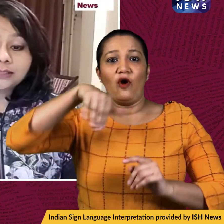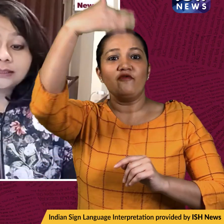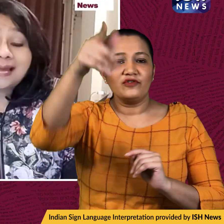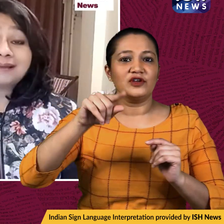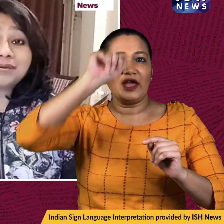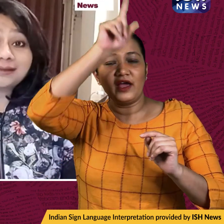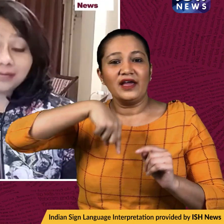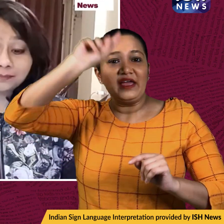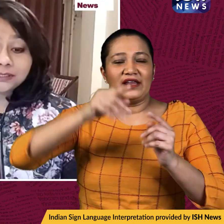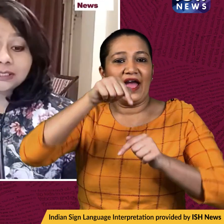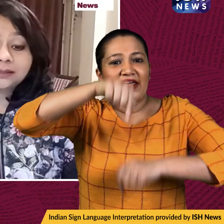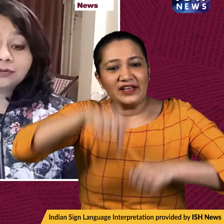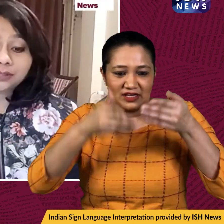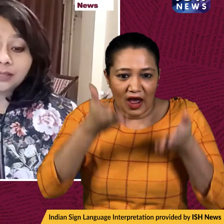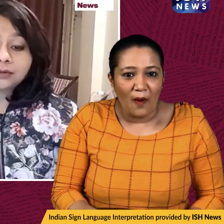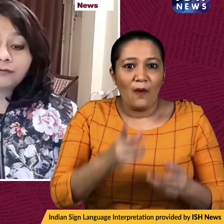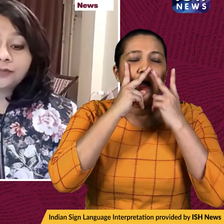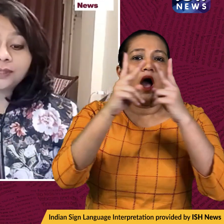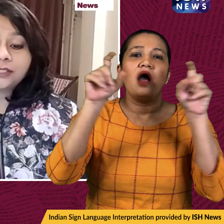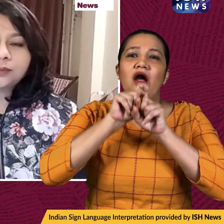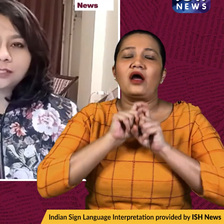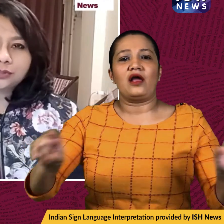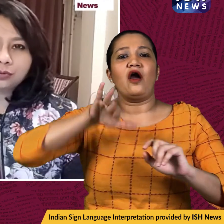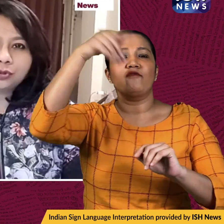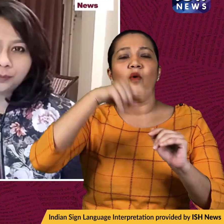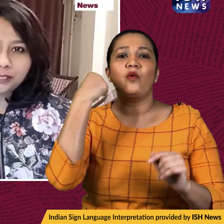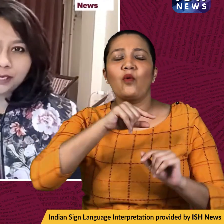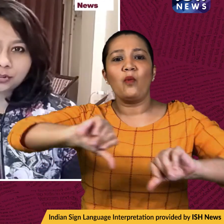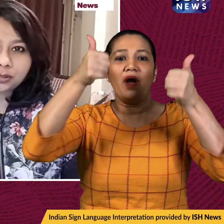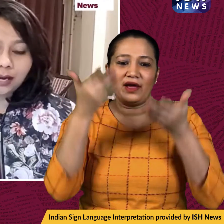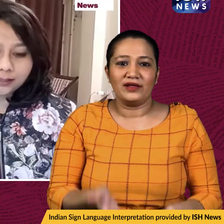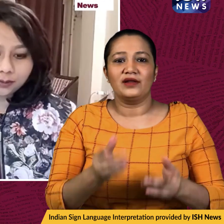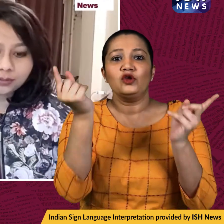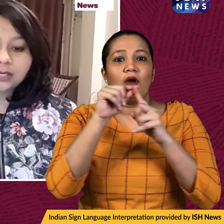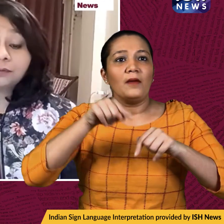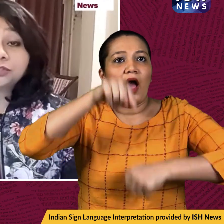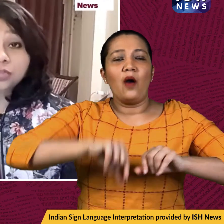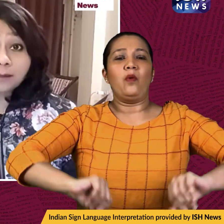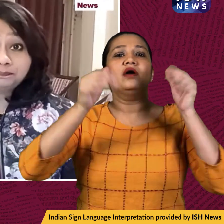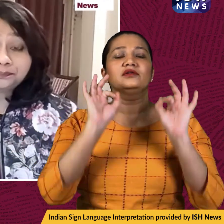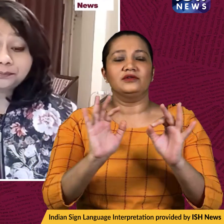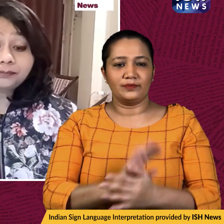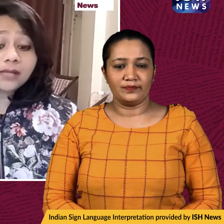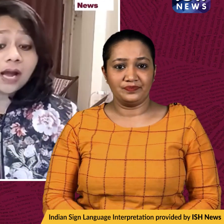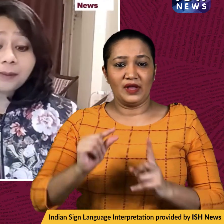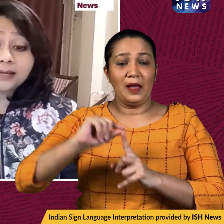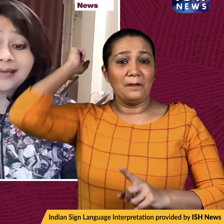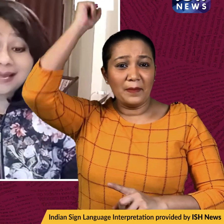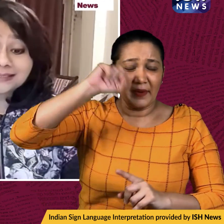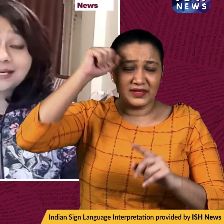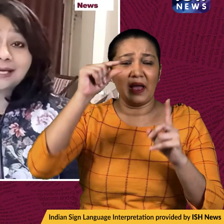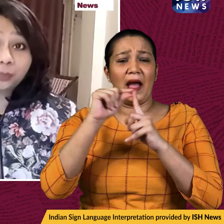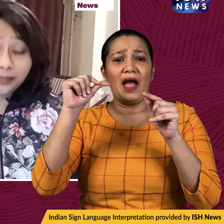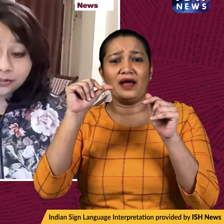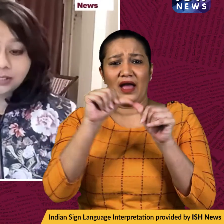election result can be glimpsed in the result of the 2022 UP election," end quote. Now in Punjab, AAP had